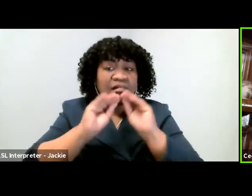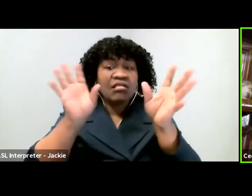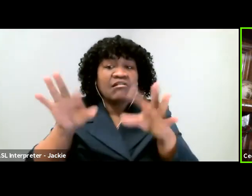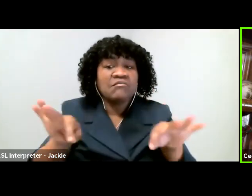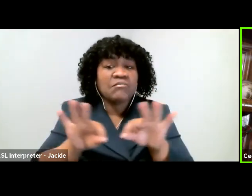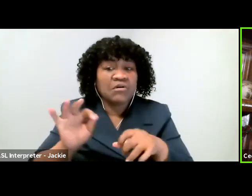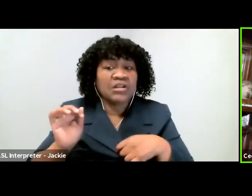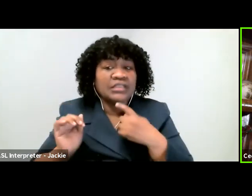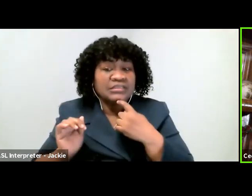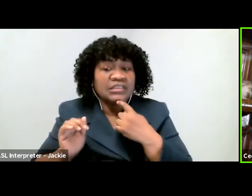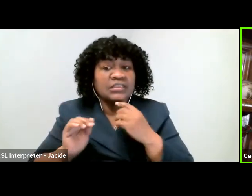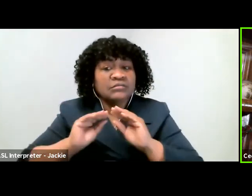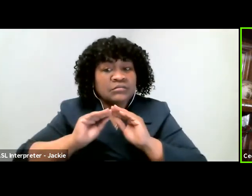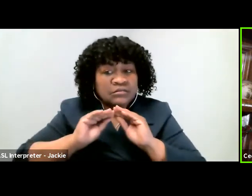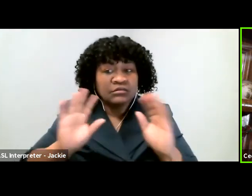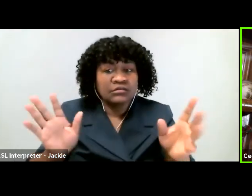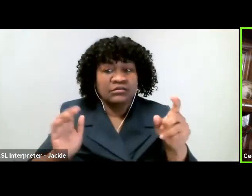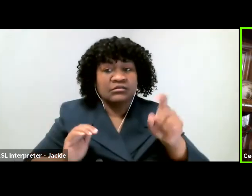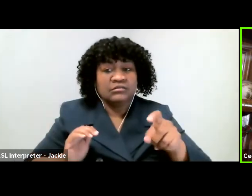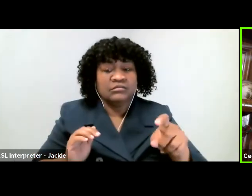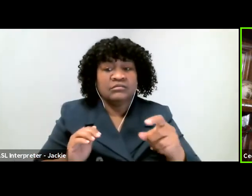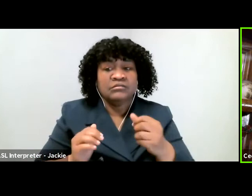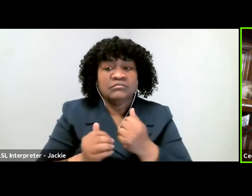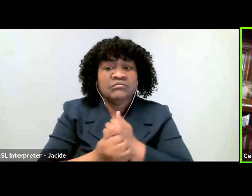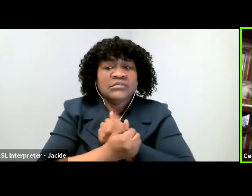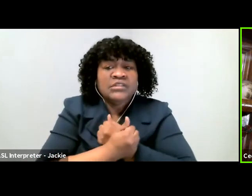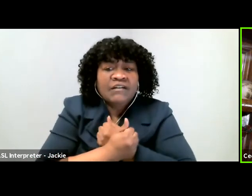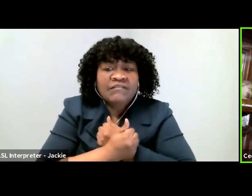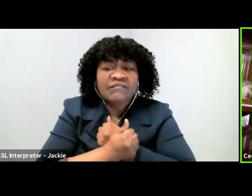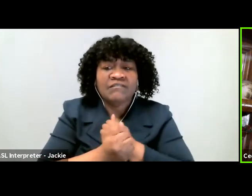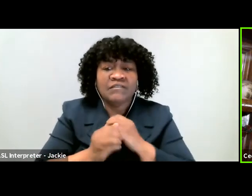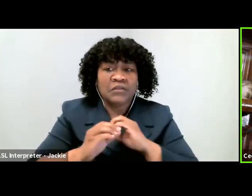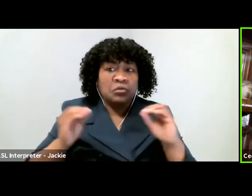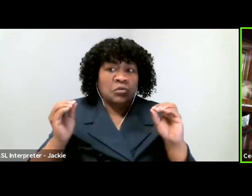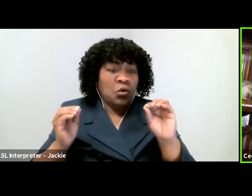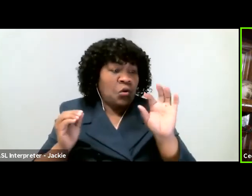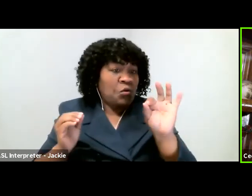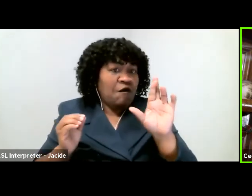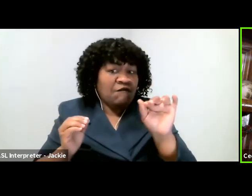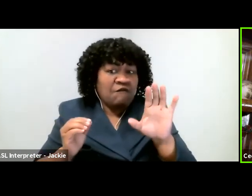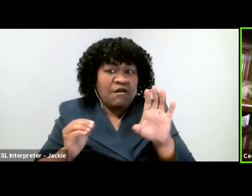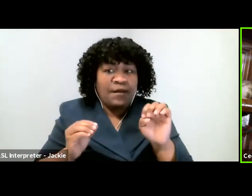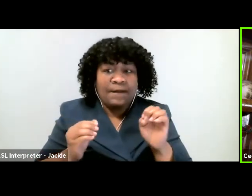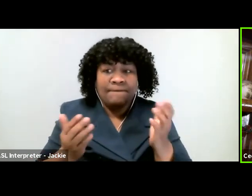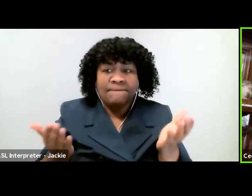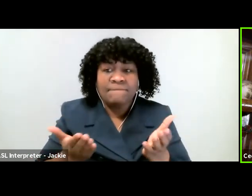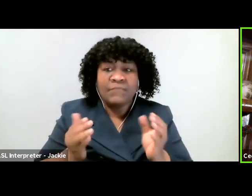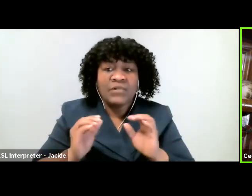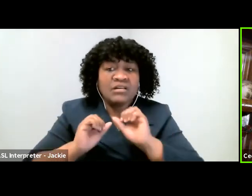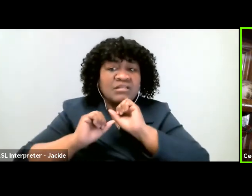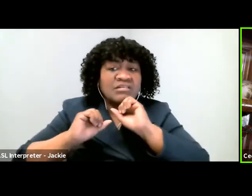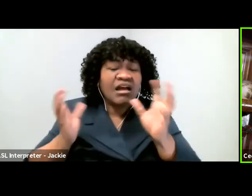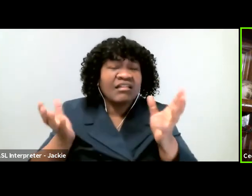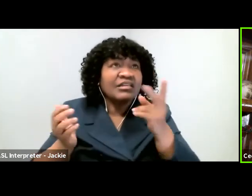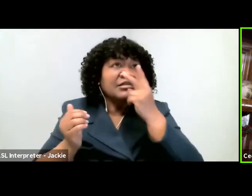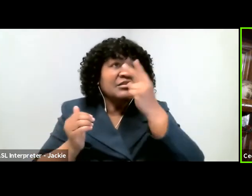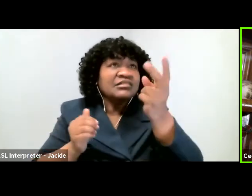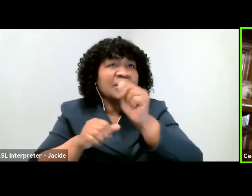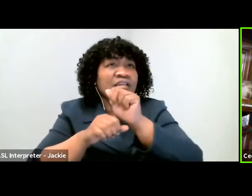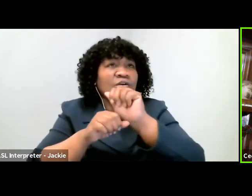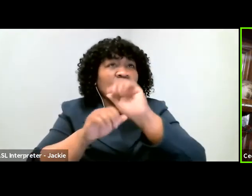said then. Let's be clear, love, there's no frame in here. There's nothing but weather on